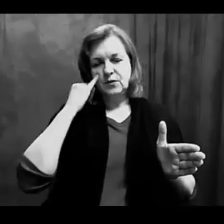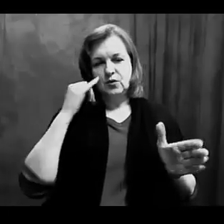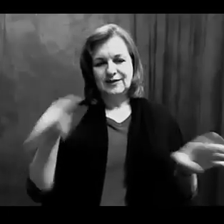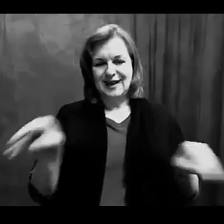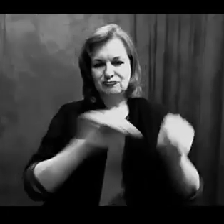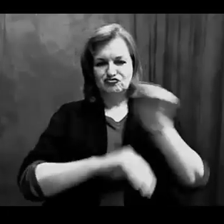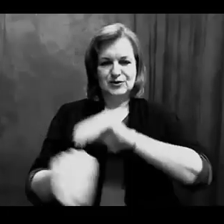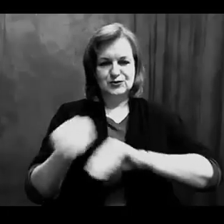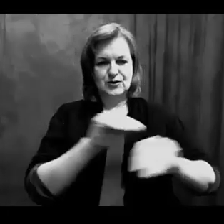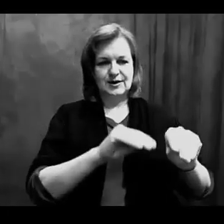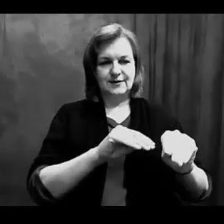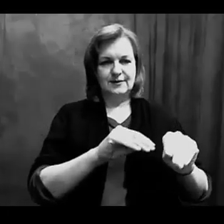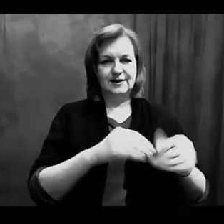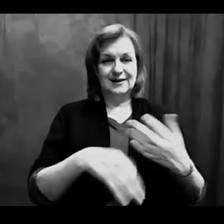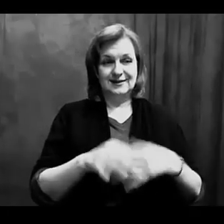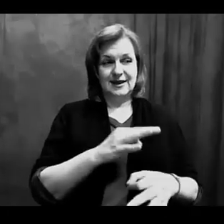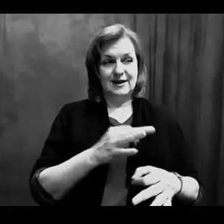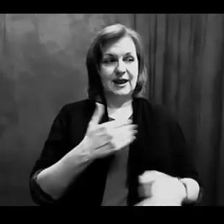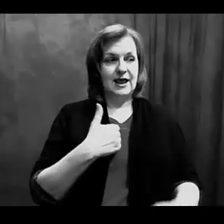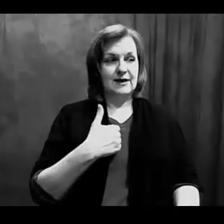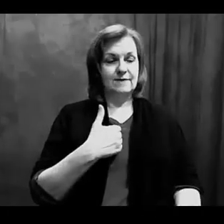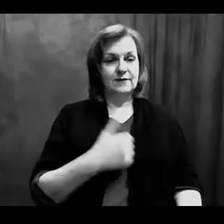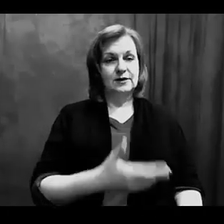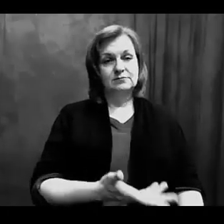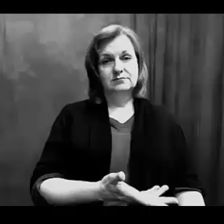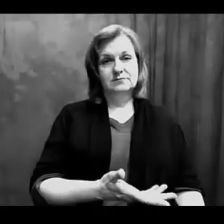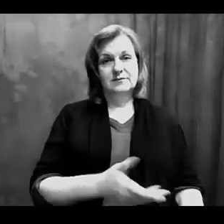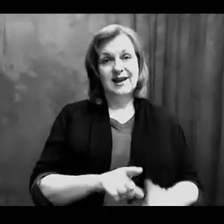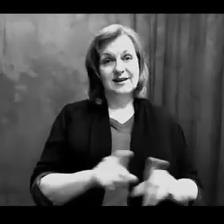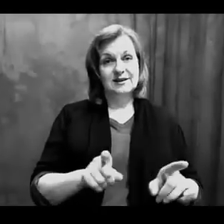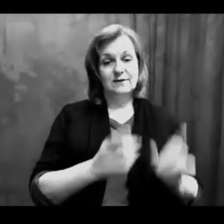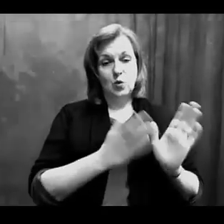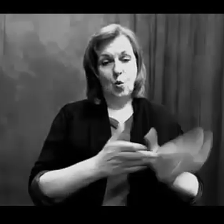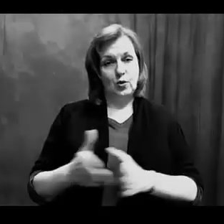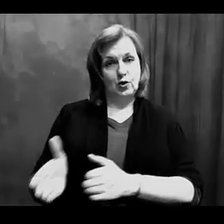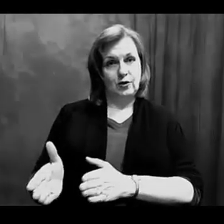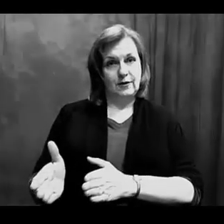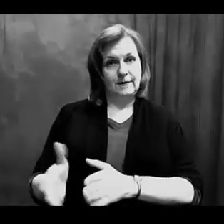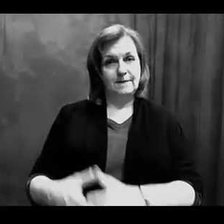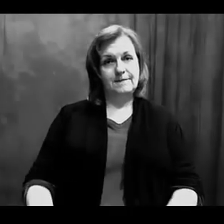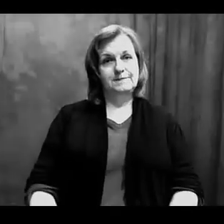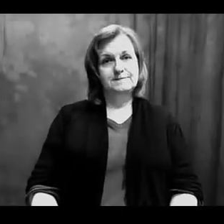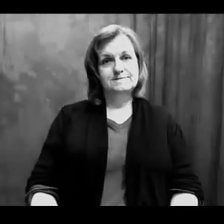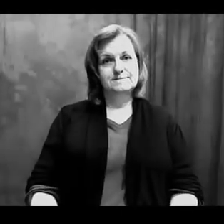4 all in a line. And if I change this,